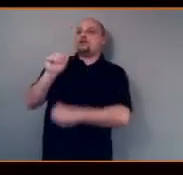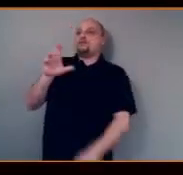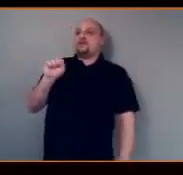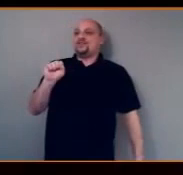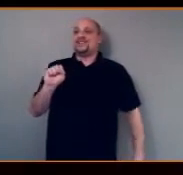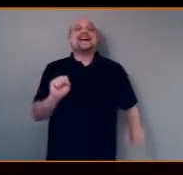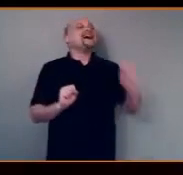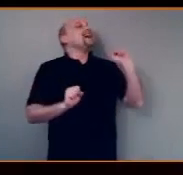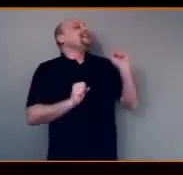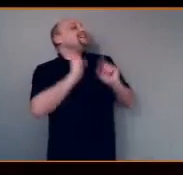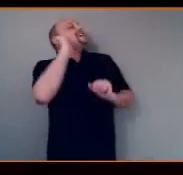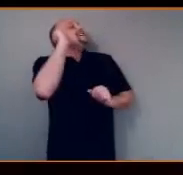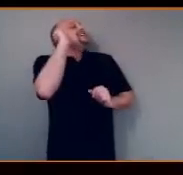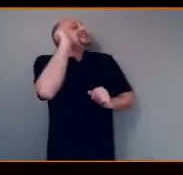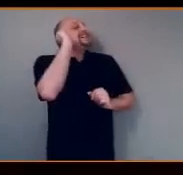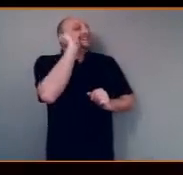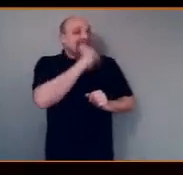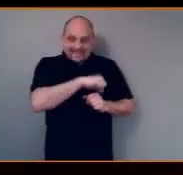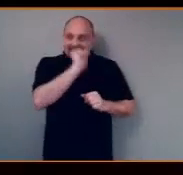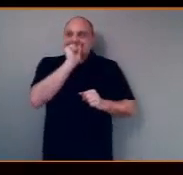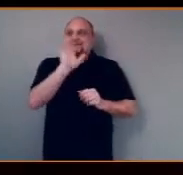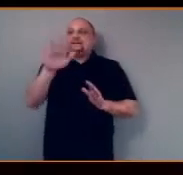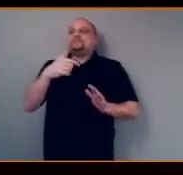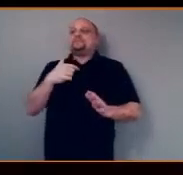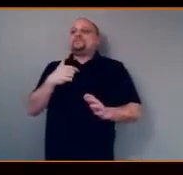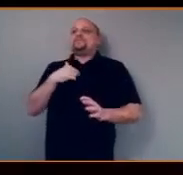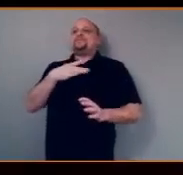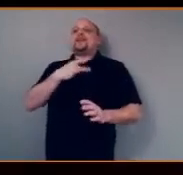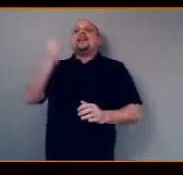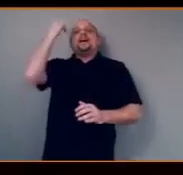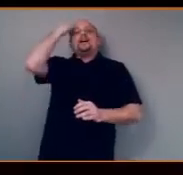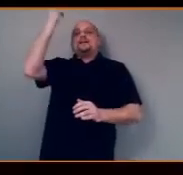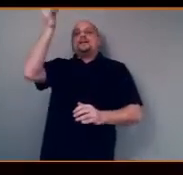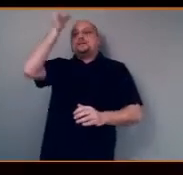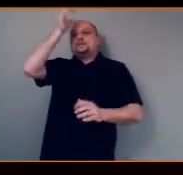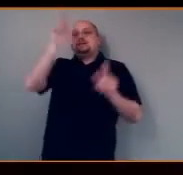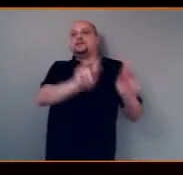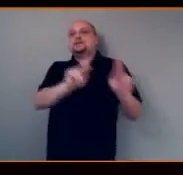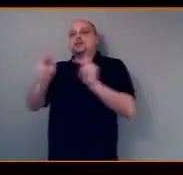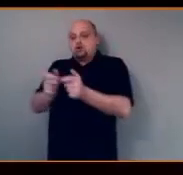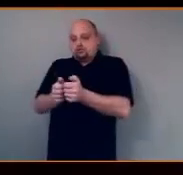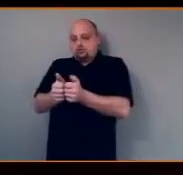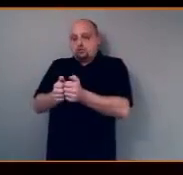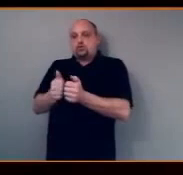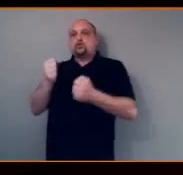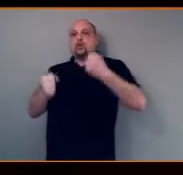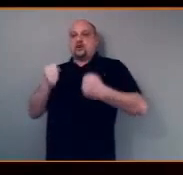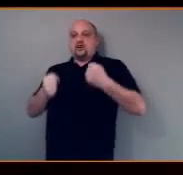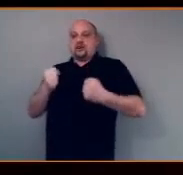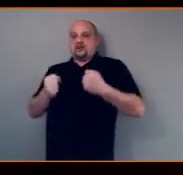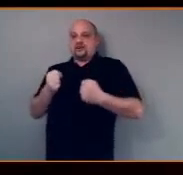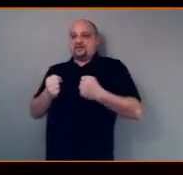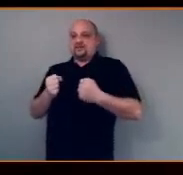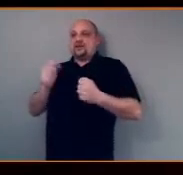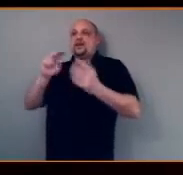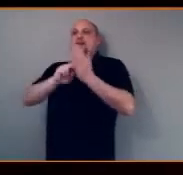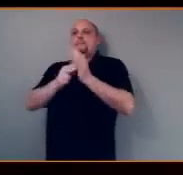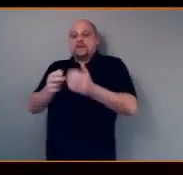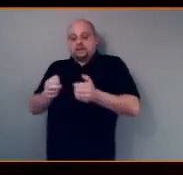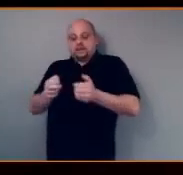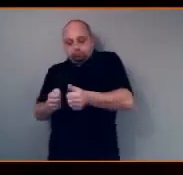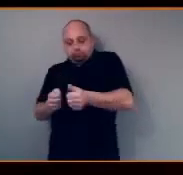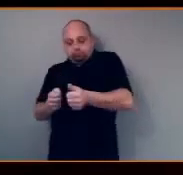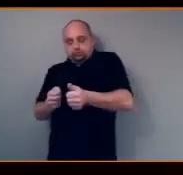Yes. So I like to bring up remote control cars, like here on Earth. And so if you ever push forward on a remote control